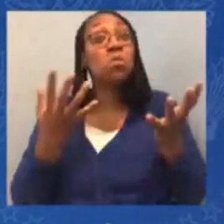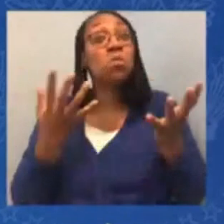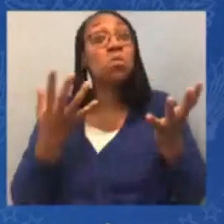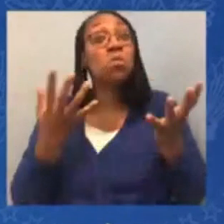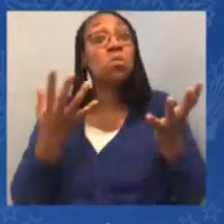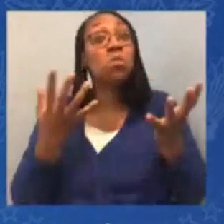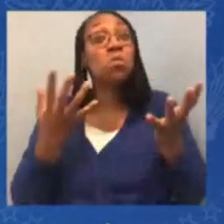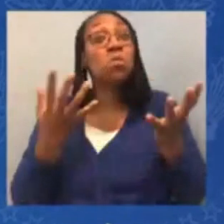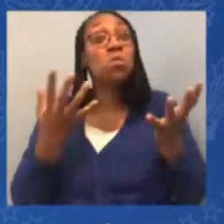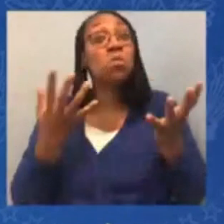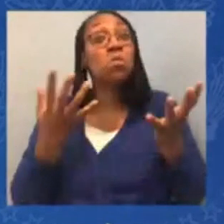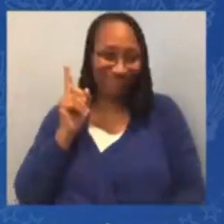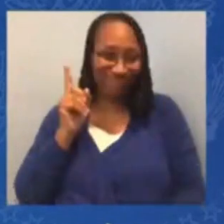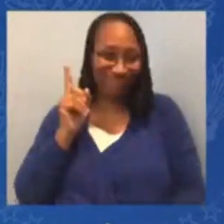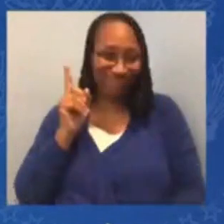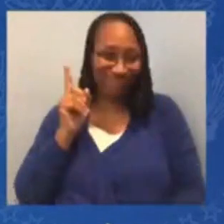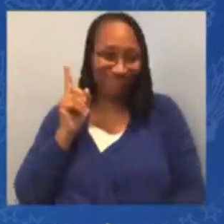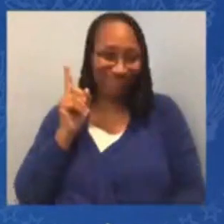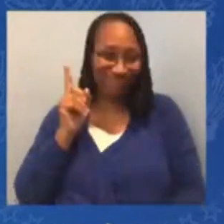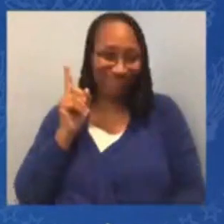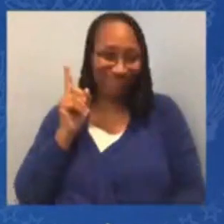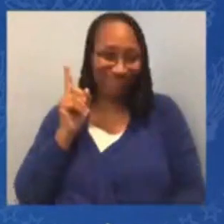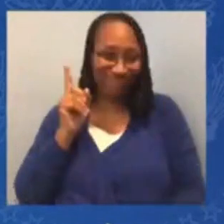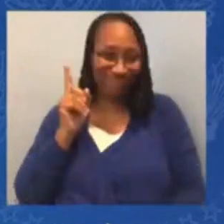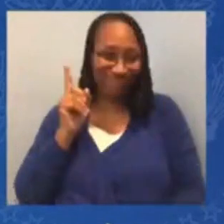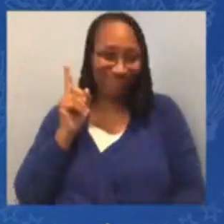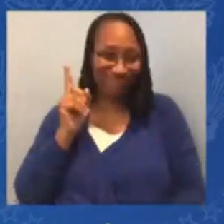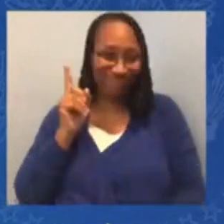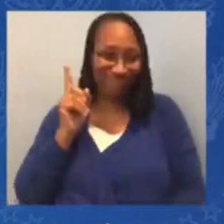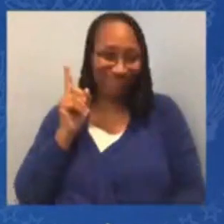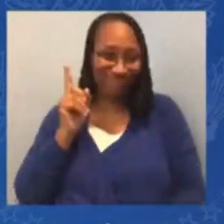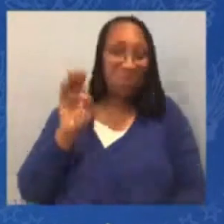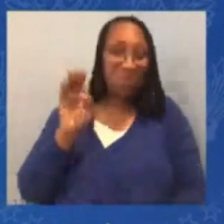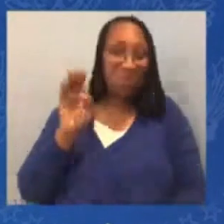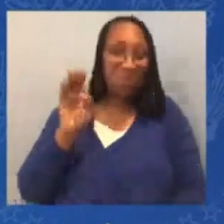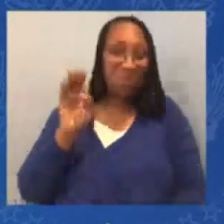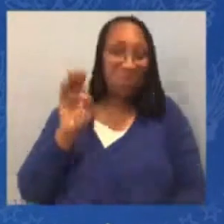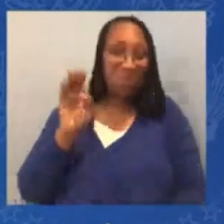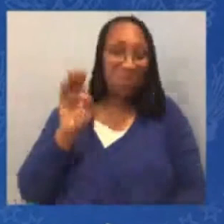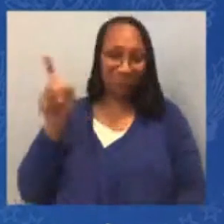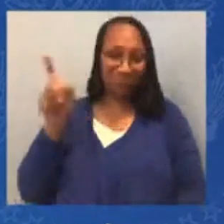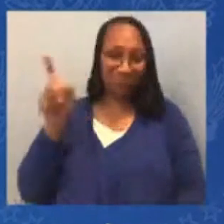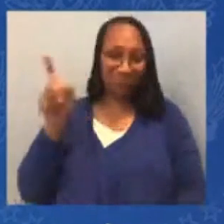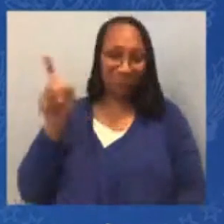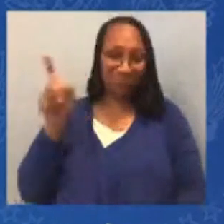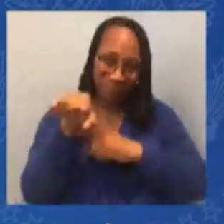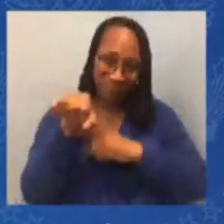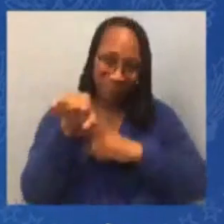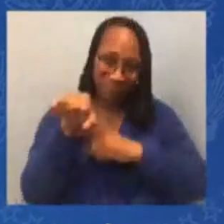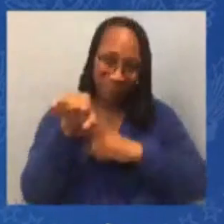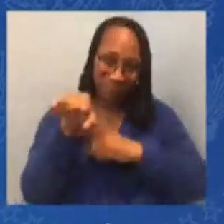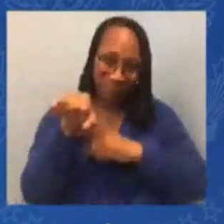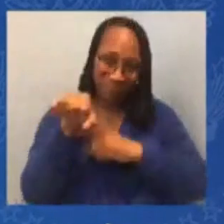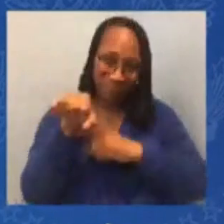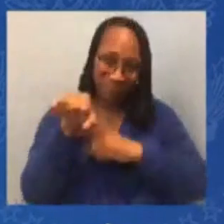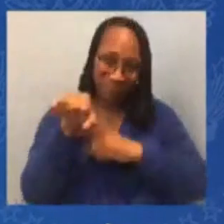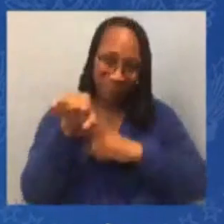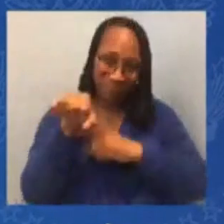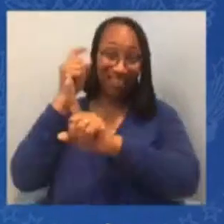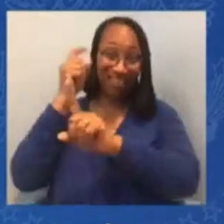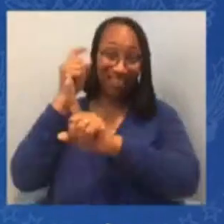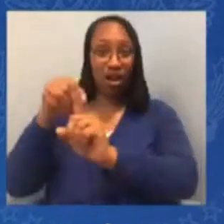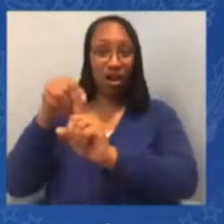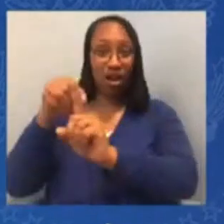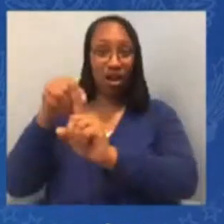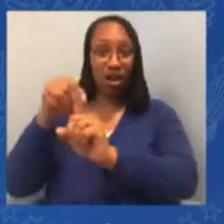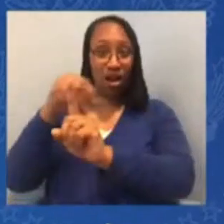Biden and a handful of others who took on the NRA and the gun lobby in the 1980s